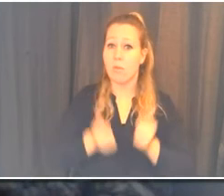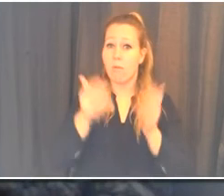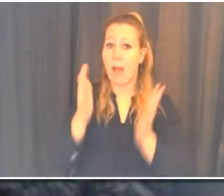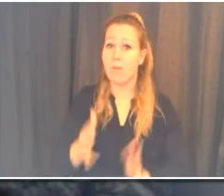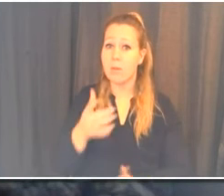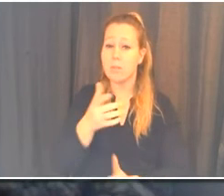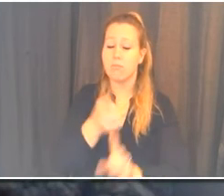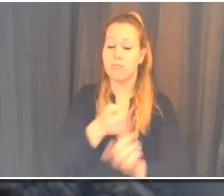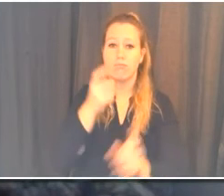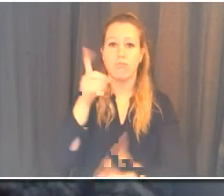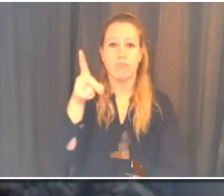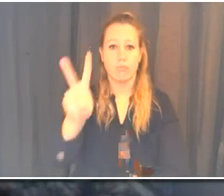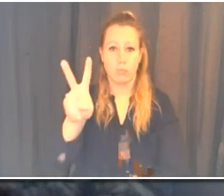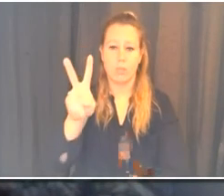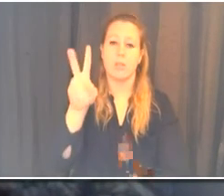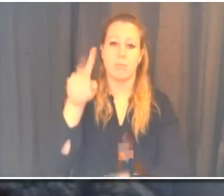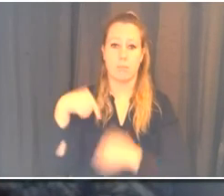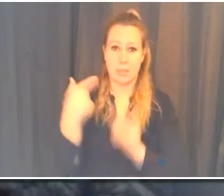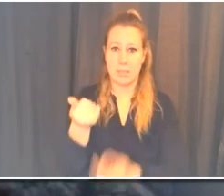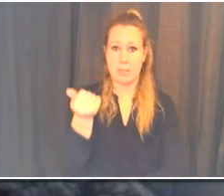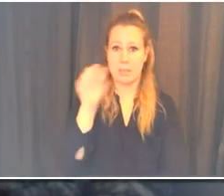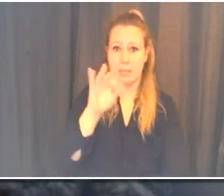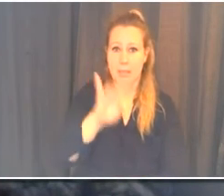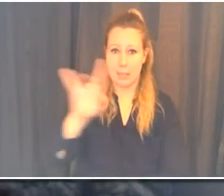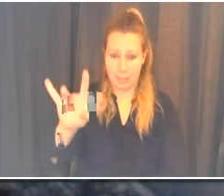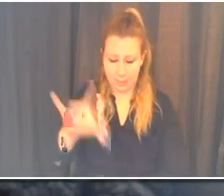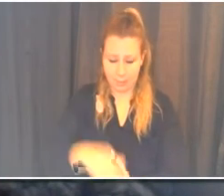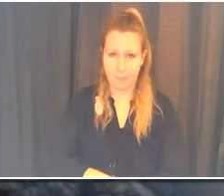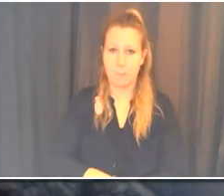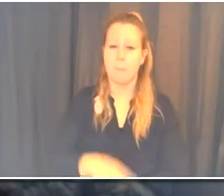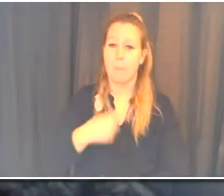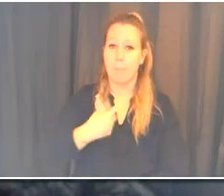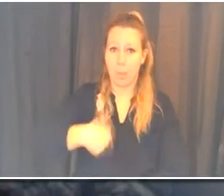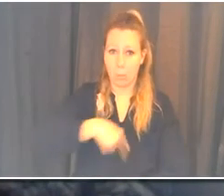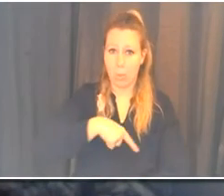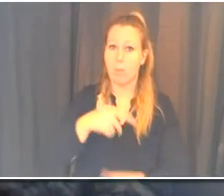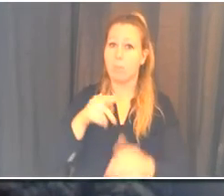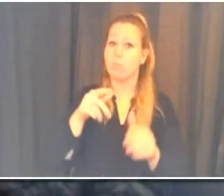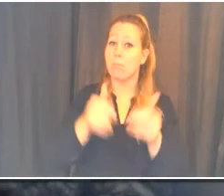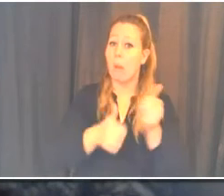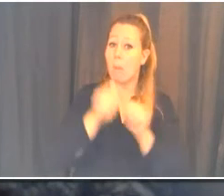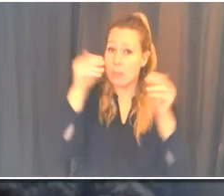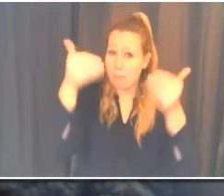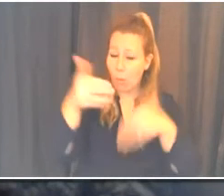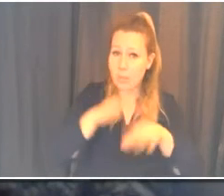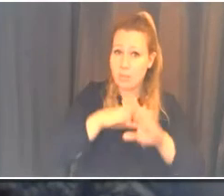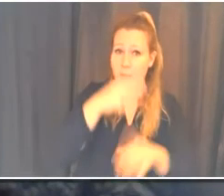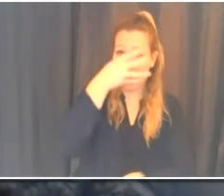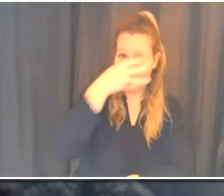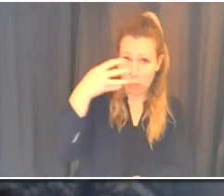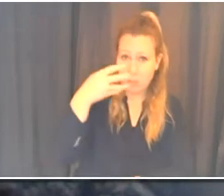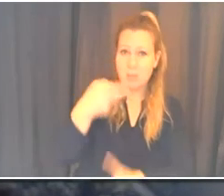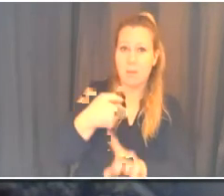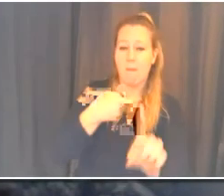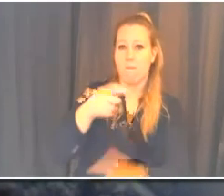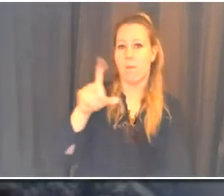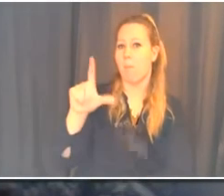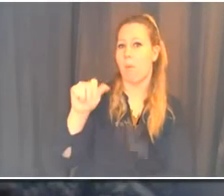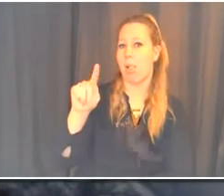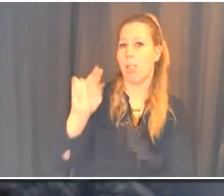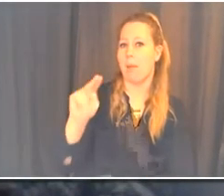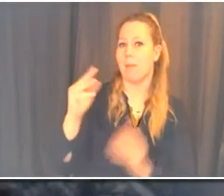status DVP at IC is comprised of a team of bilingual and bicultural counselors attorneys and Advocates who provide holistic support